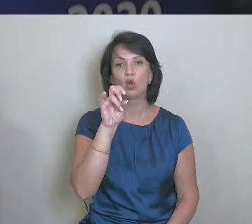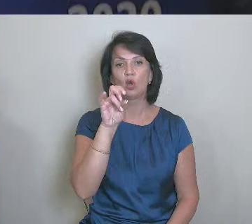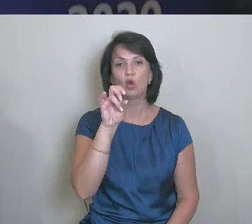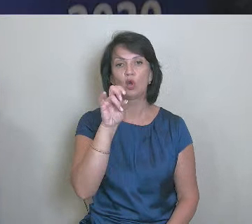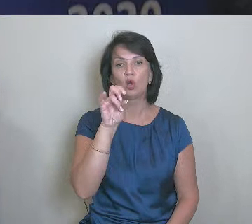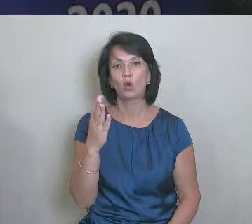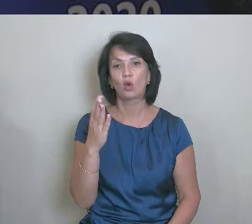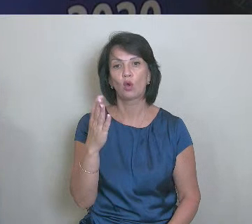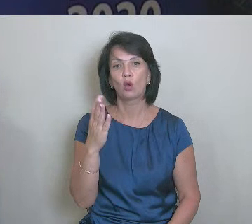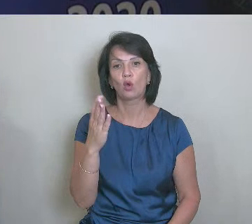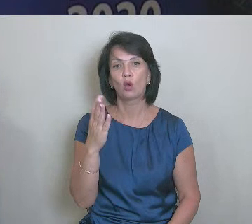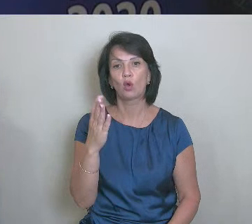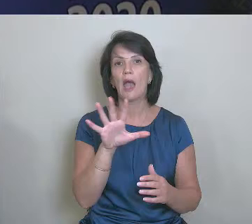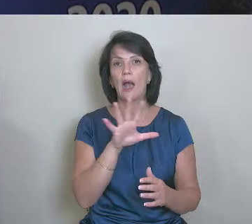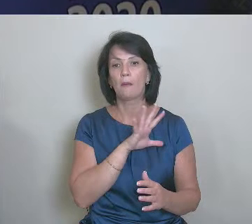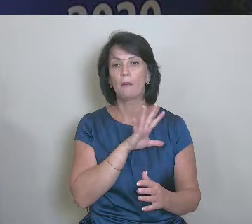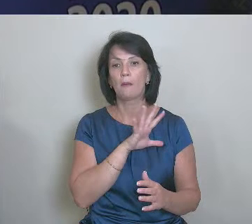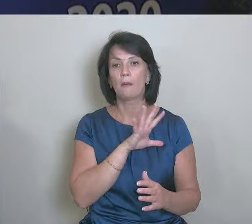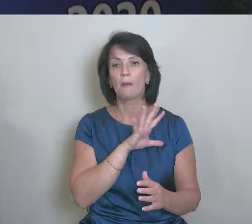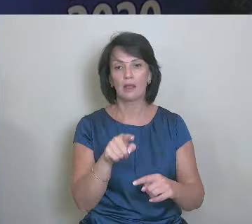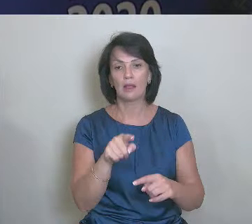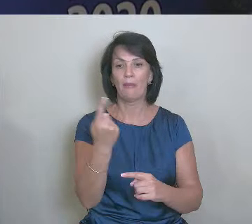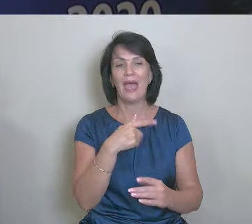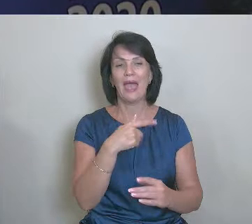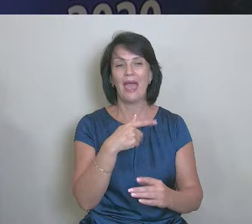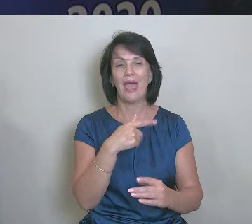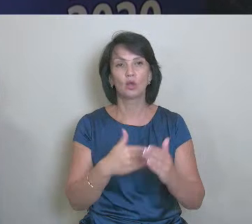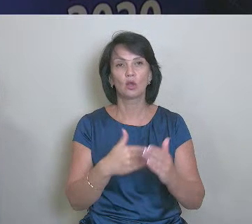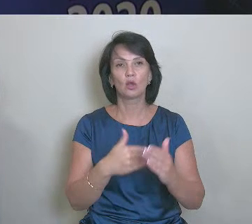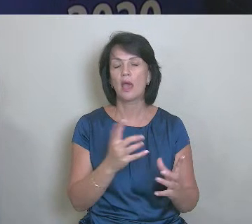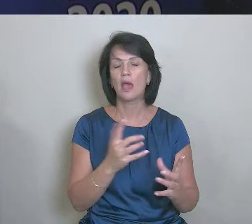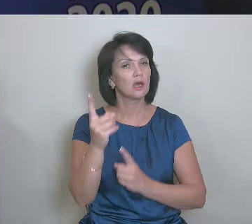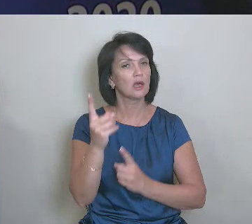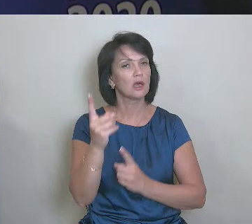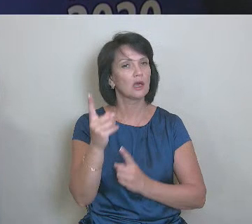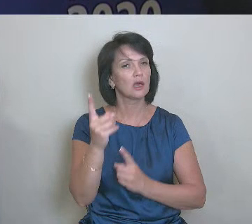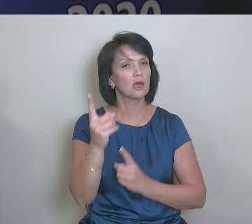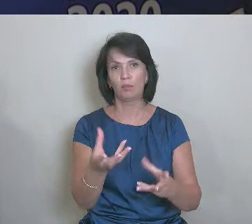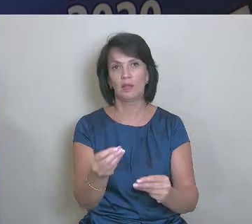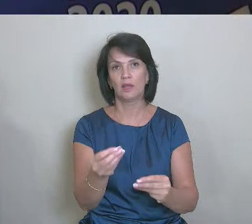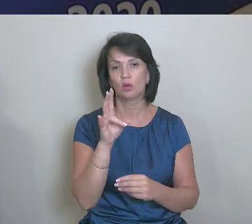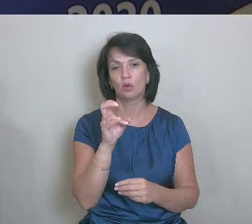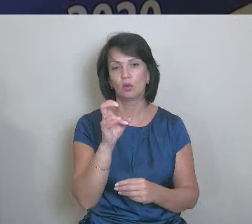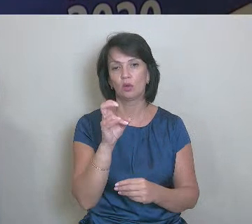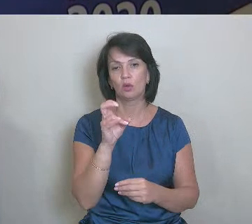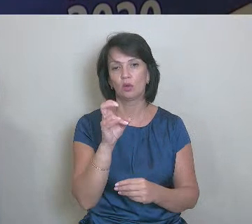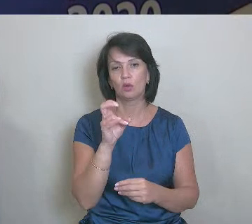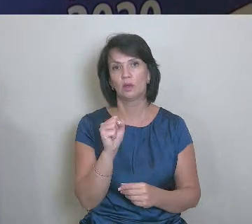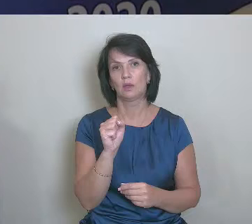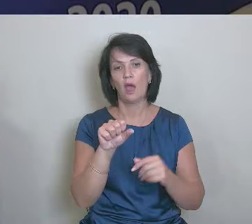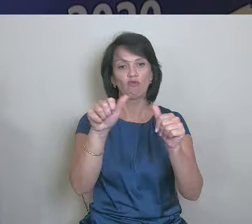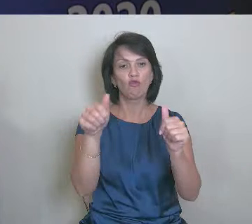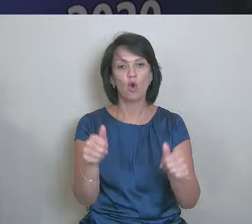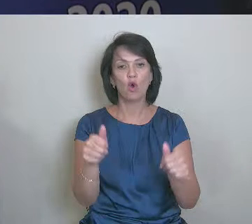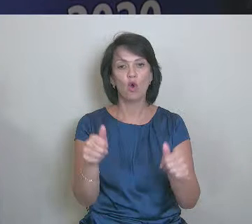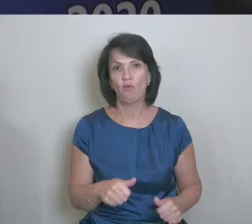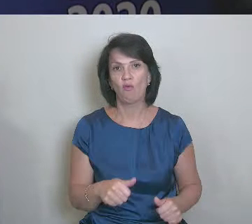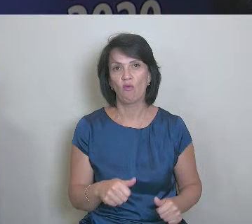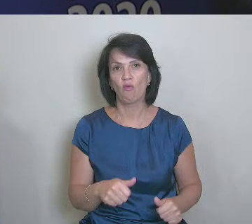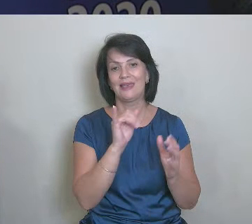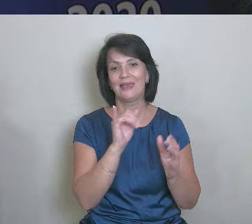the law. Let me give the floor to Pavlo Lyubchenko, who will speak about the first stage and the reforms and